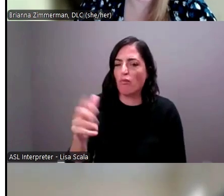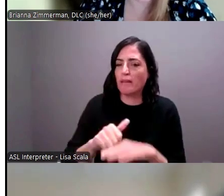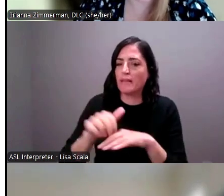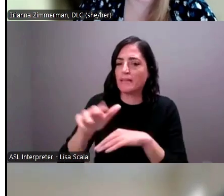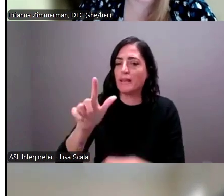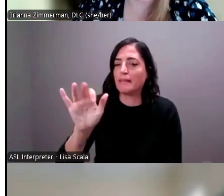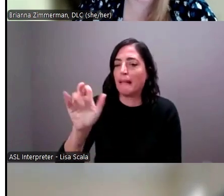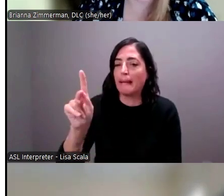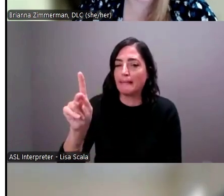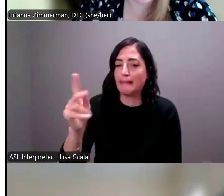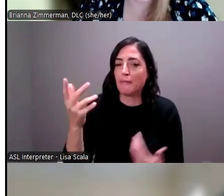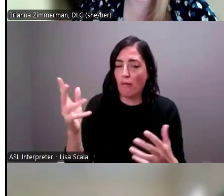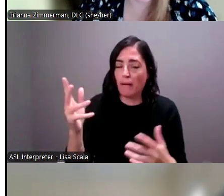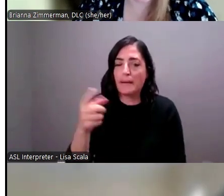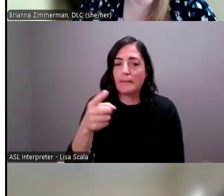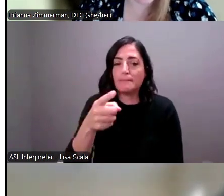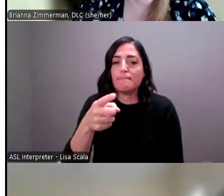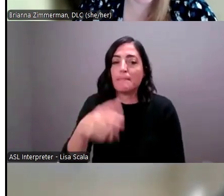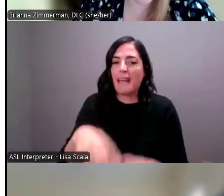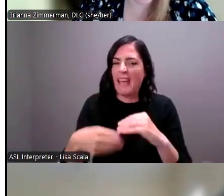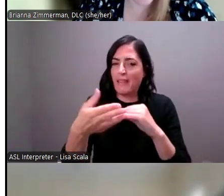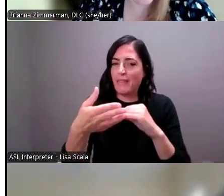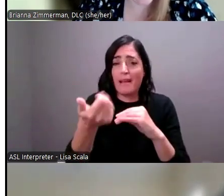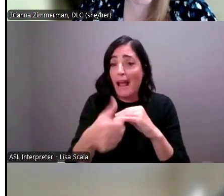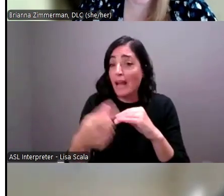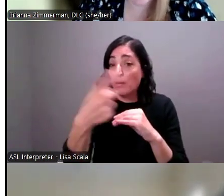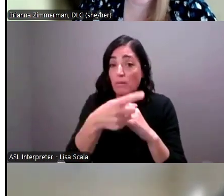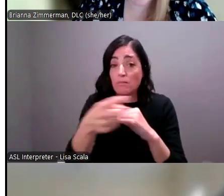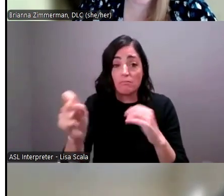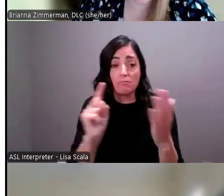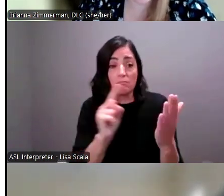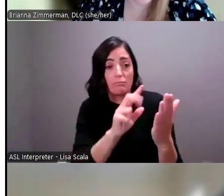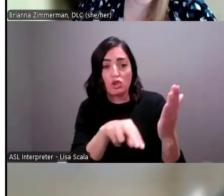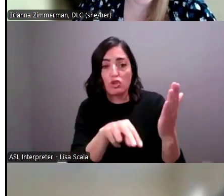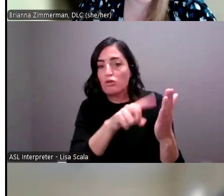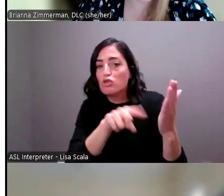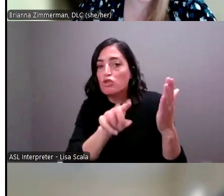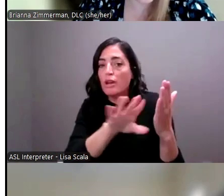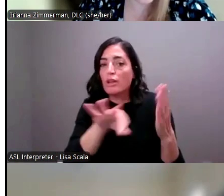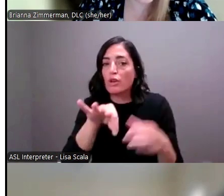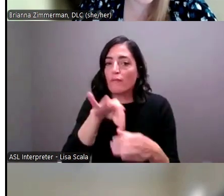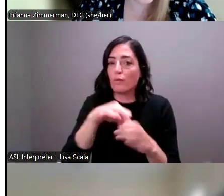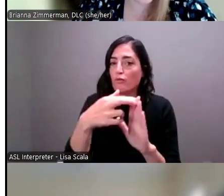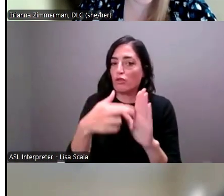slide. Anyone can check their voter registration that way.